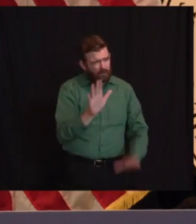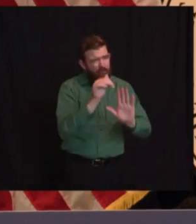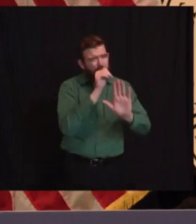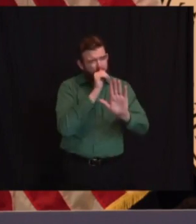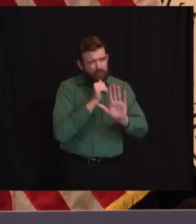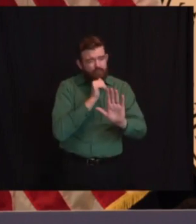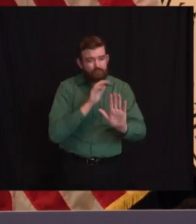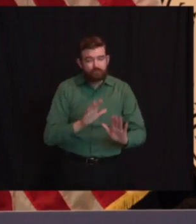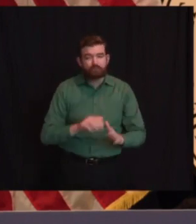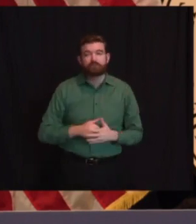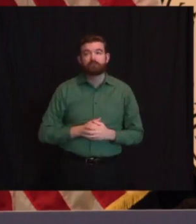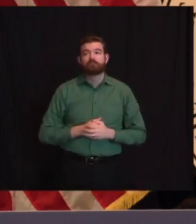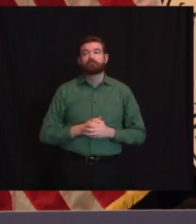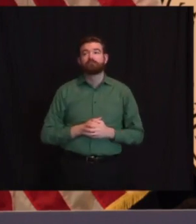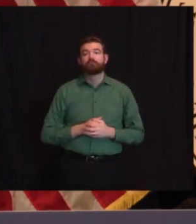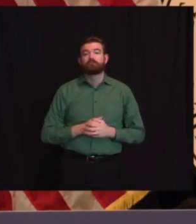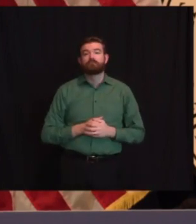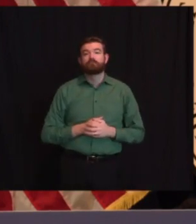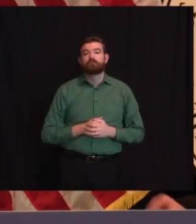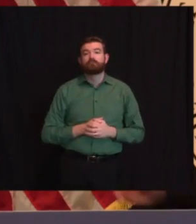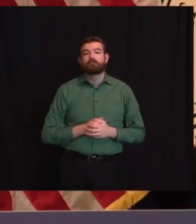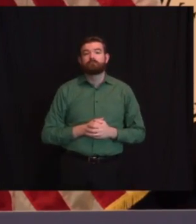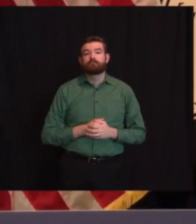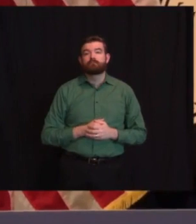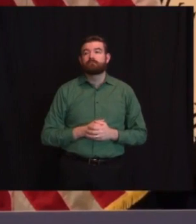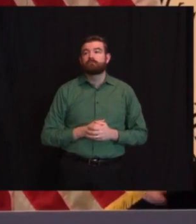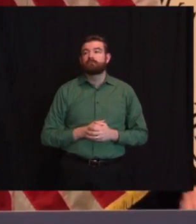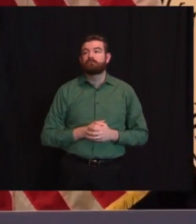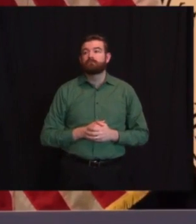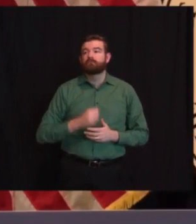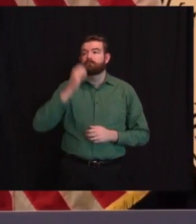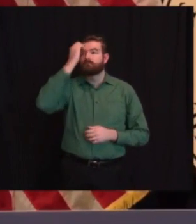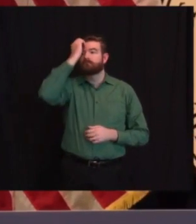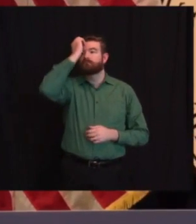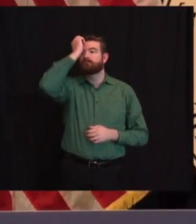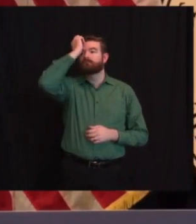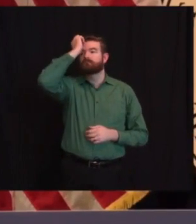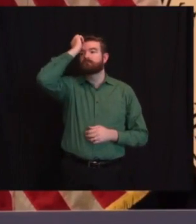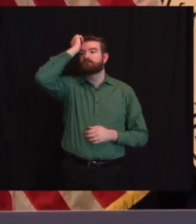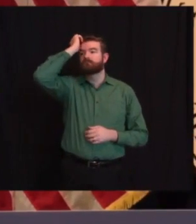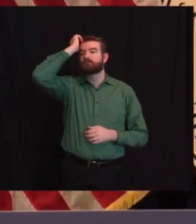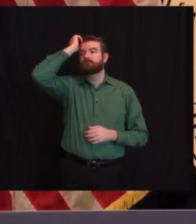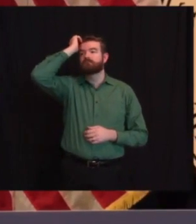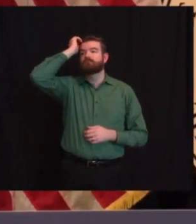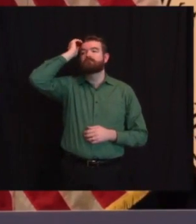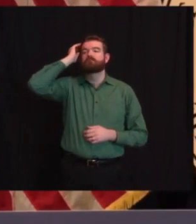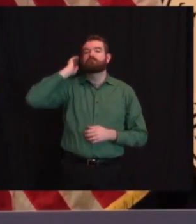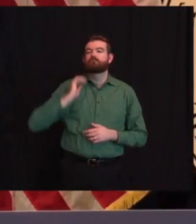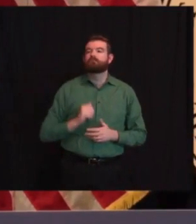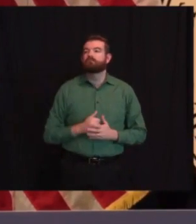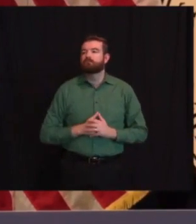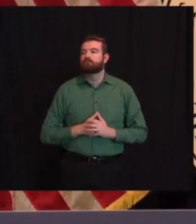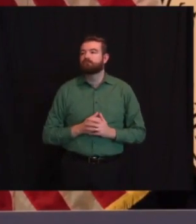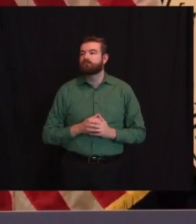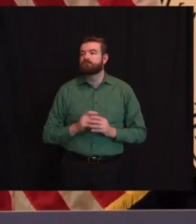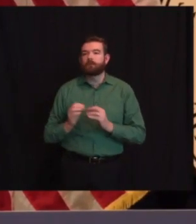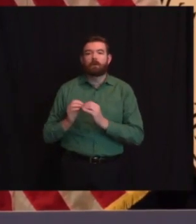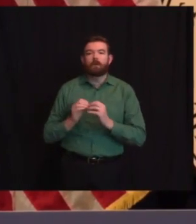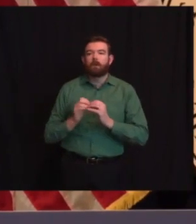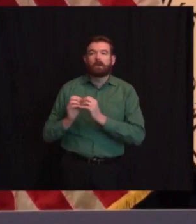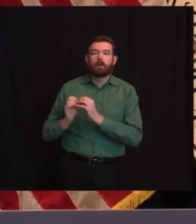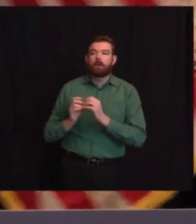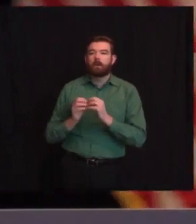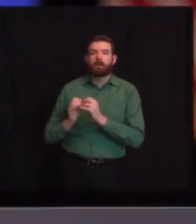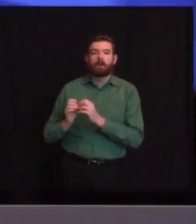I don't know. I don't know. You don't know? Okay. I know. We'll come back to you, though. 83. 83. 83. In the last 24 hours, numbers